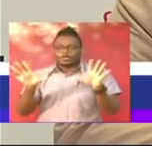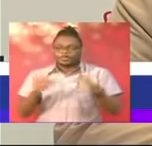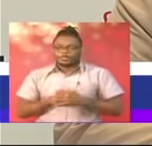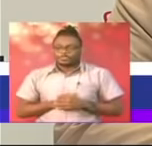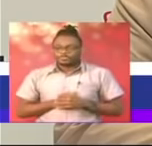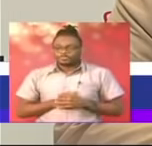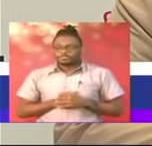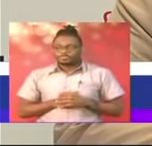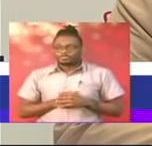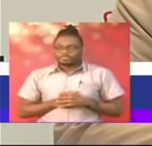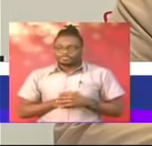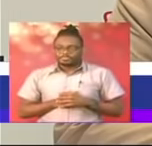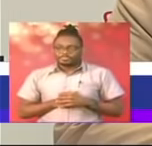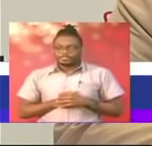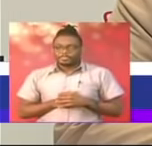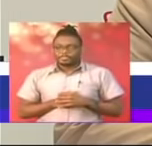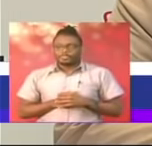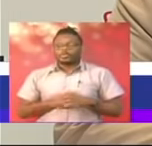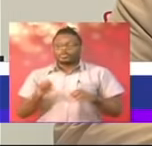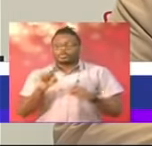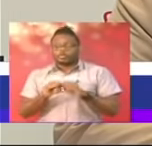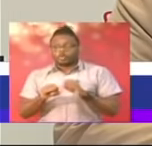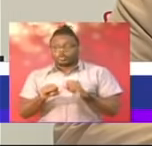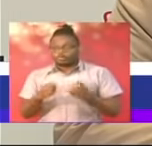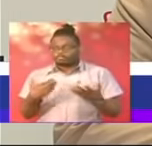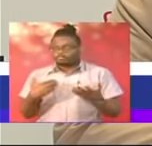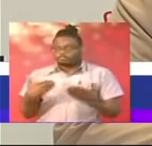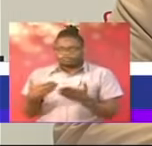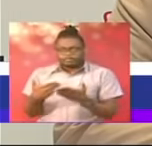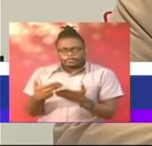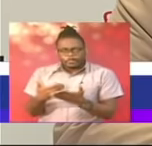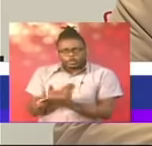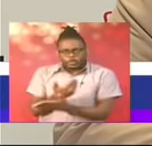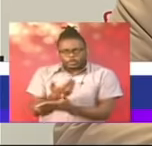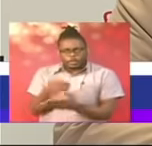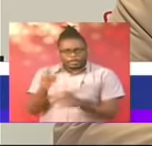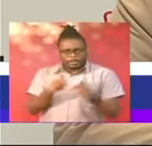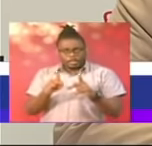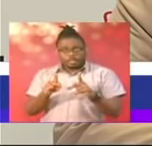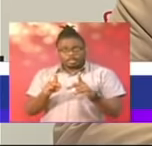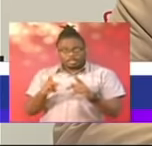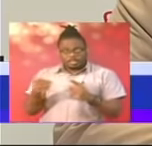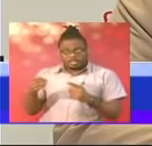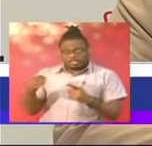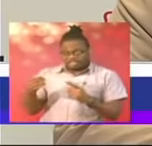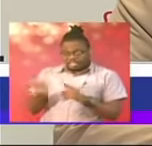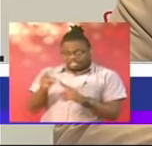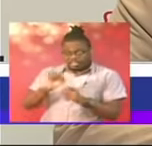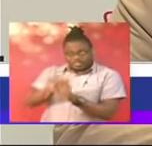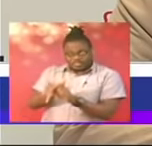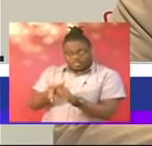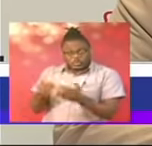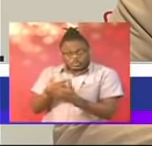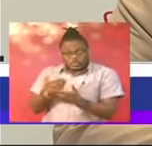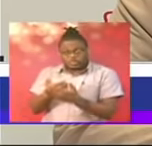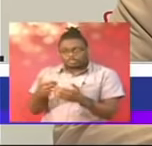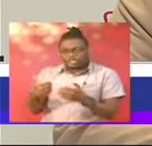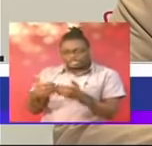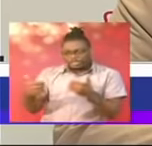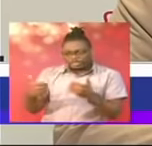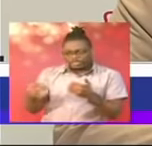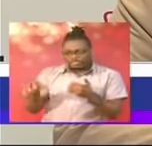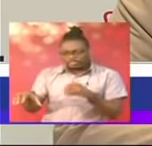of the new cases is what we don't necessarily have the denominator data on, and it is because not